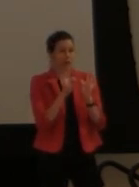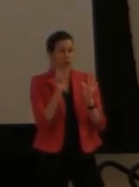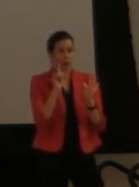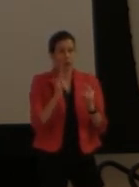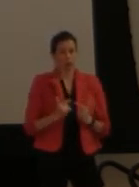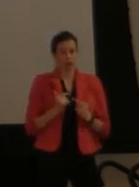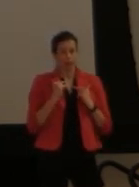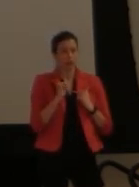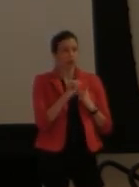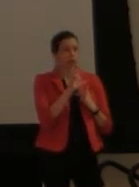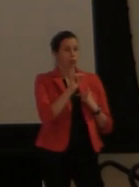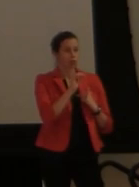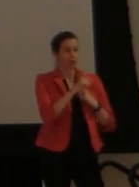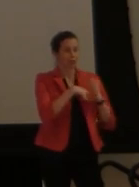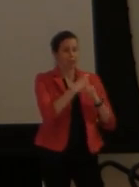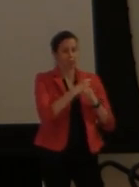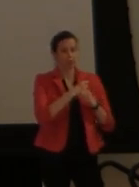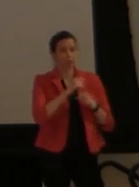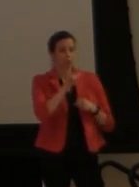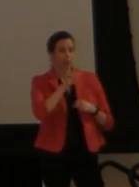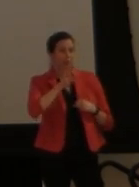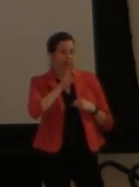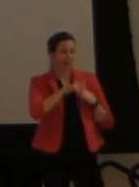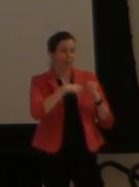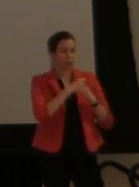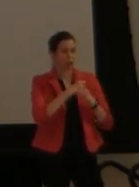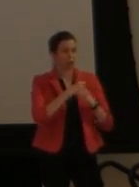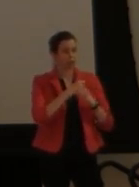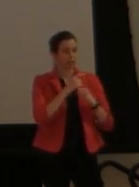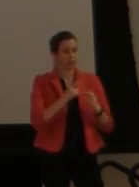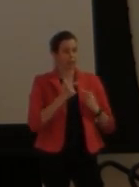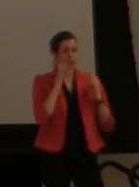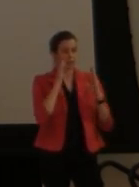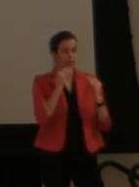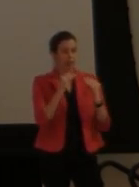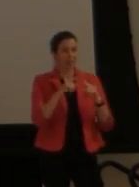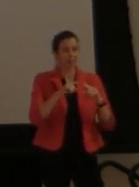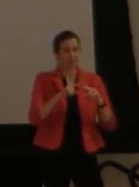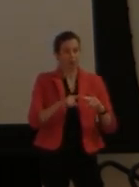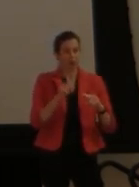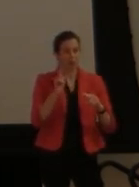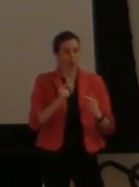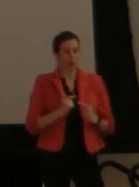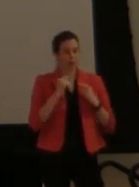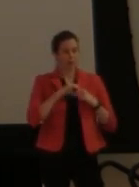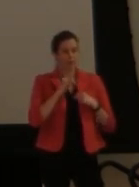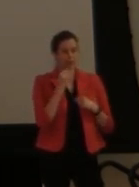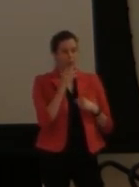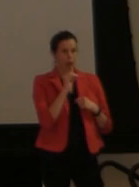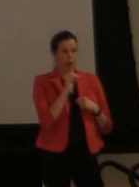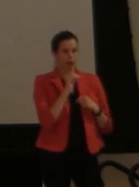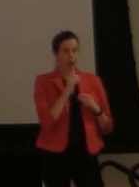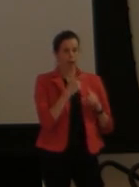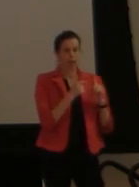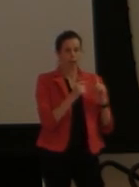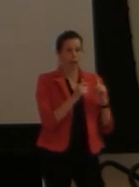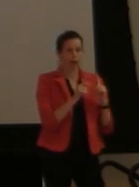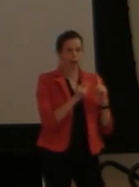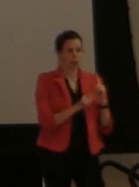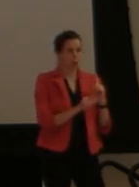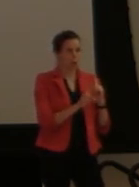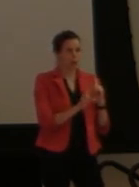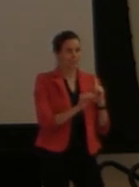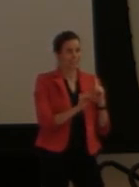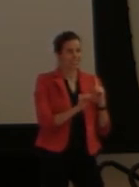30 years, 29 years in life expectancy at birth, depending on where you live in Ohio, ranging from a low of 60